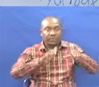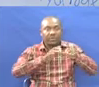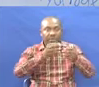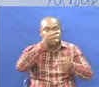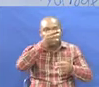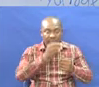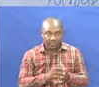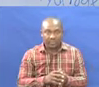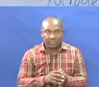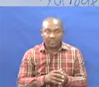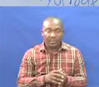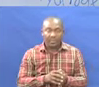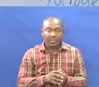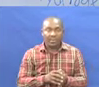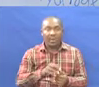flask.